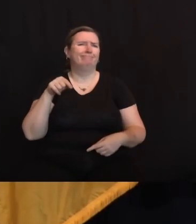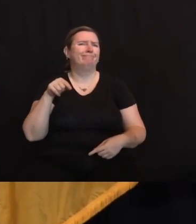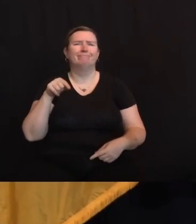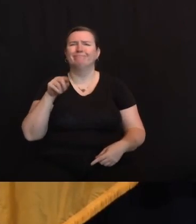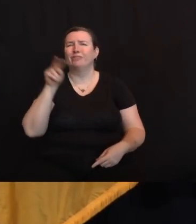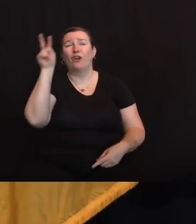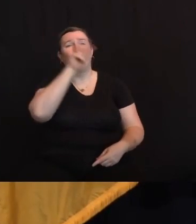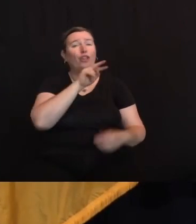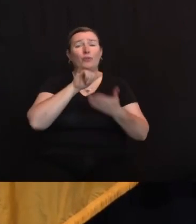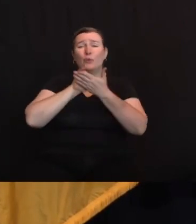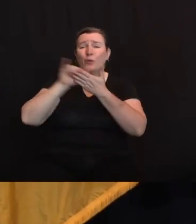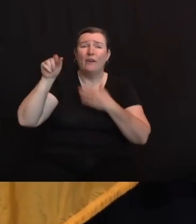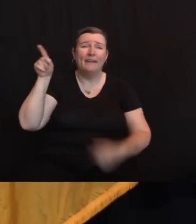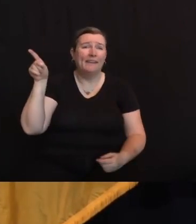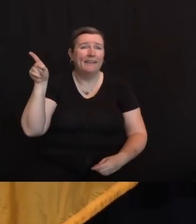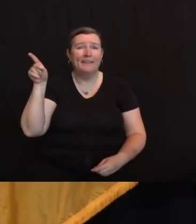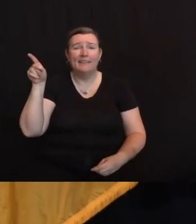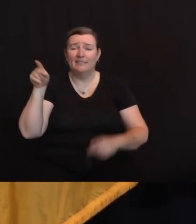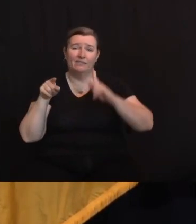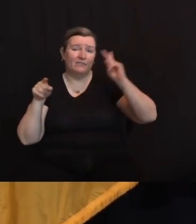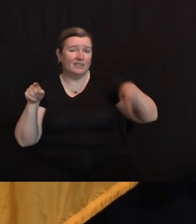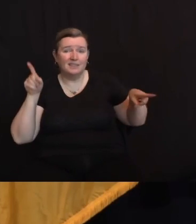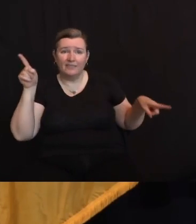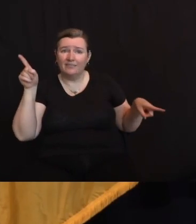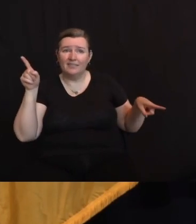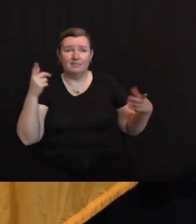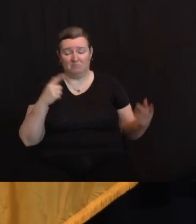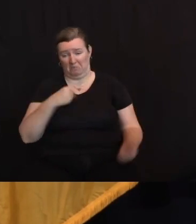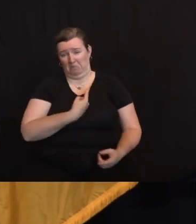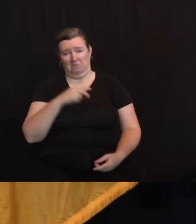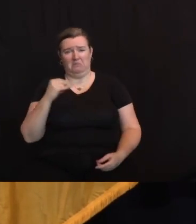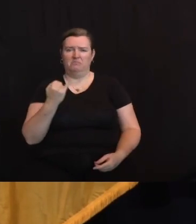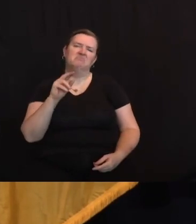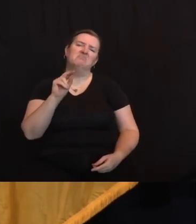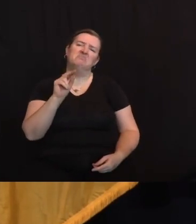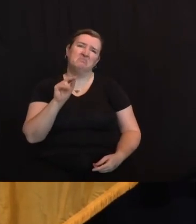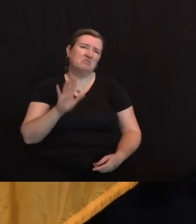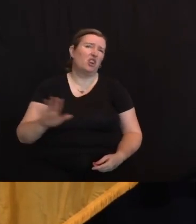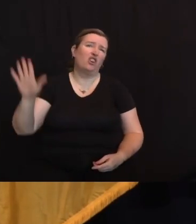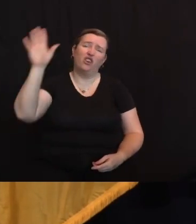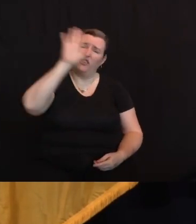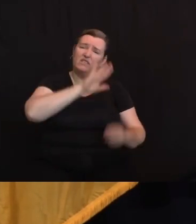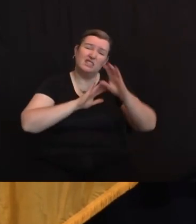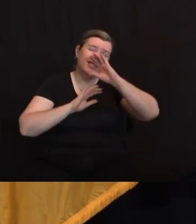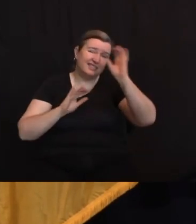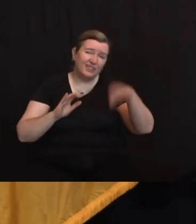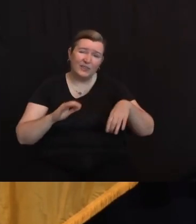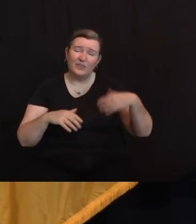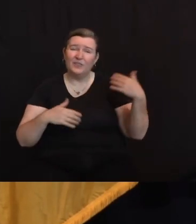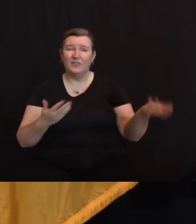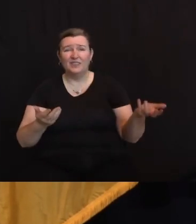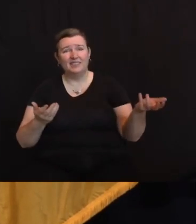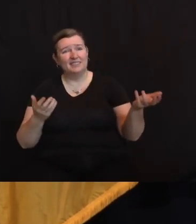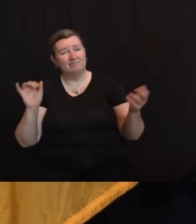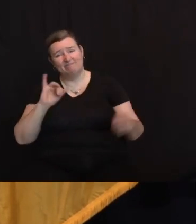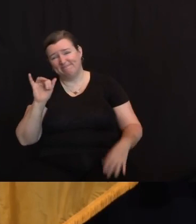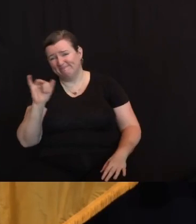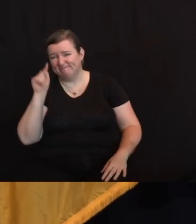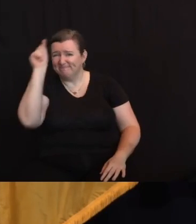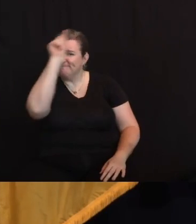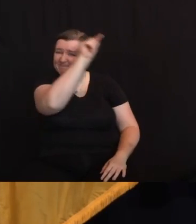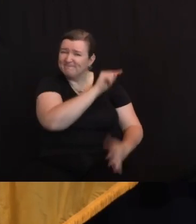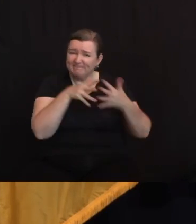in New York or into Philly, I mean, you see it all over the country, Chicago these days. So,